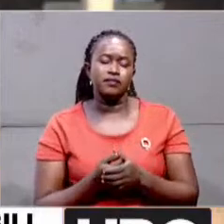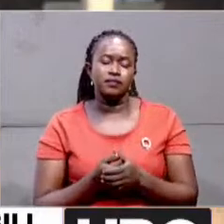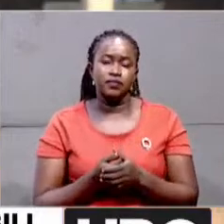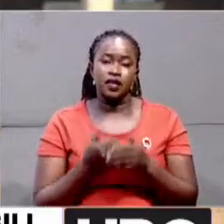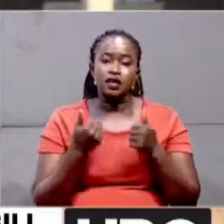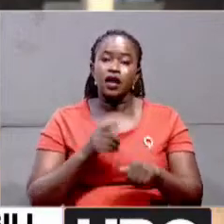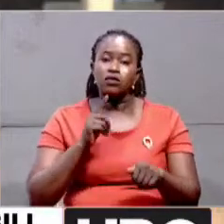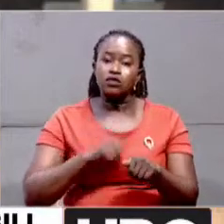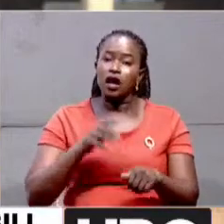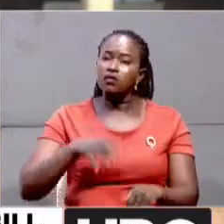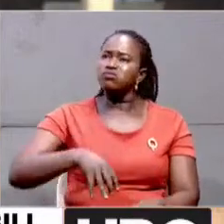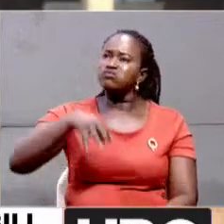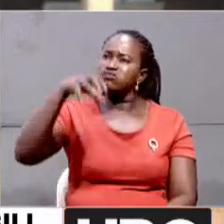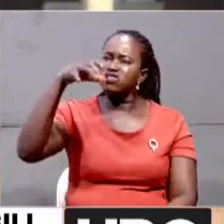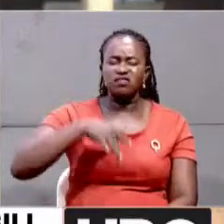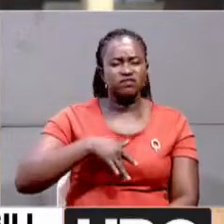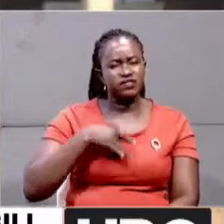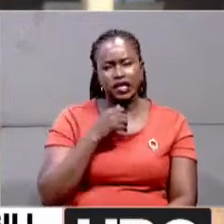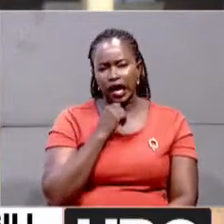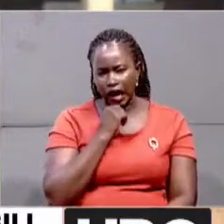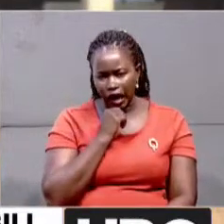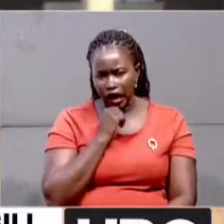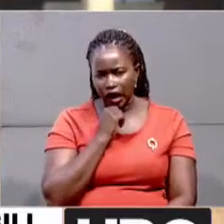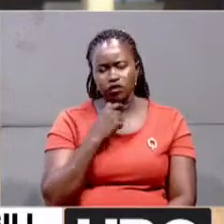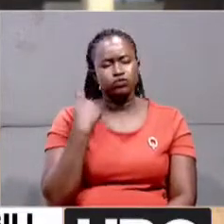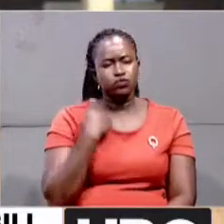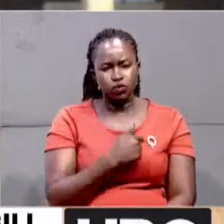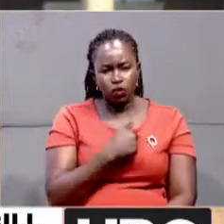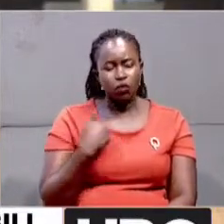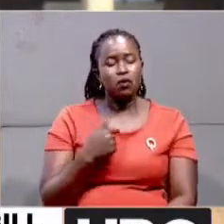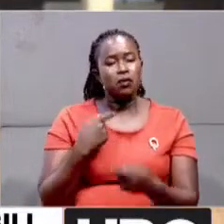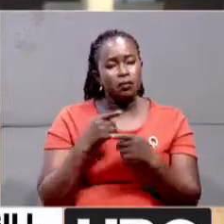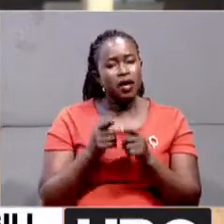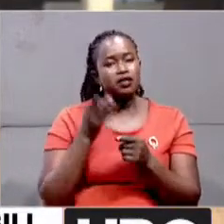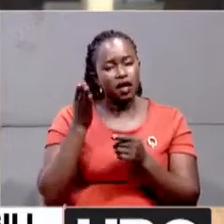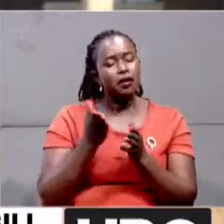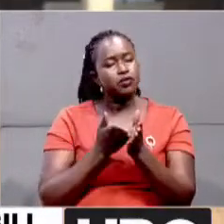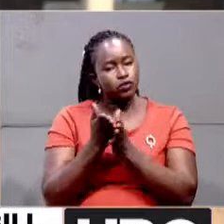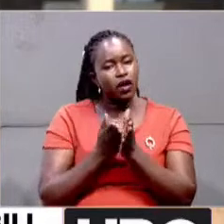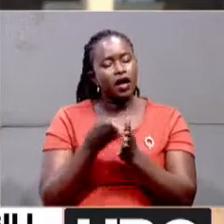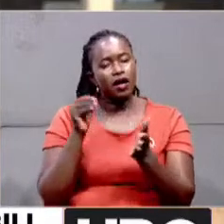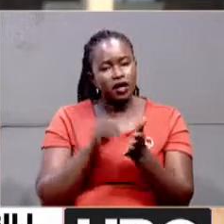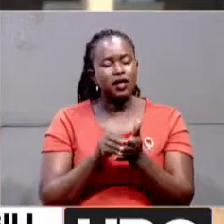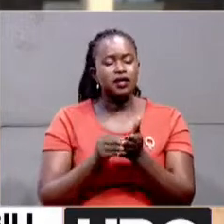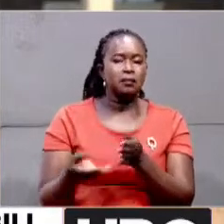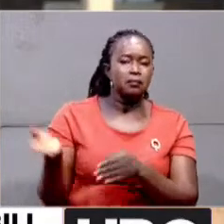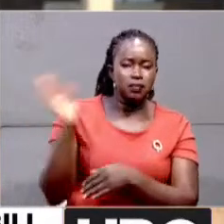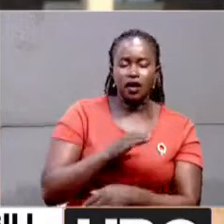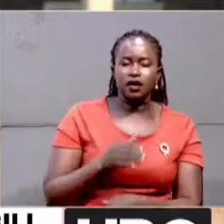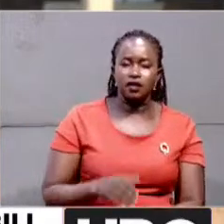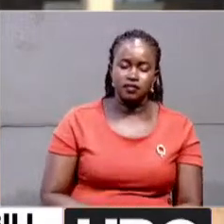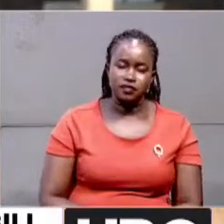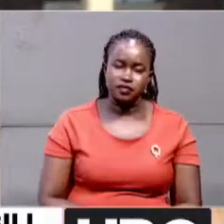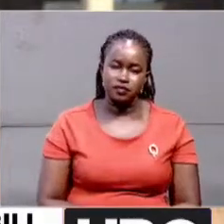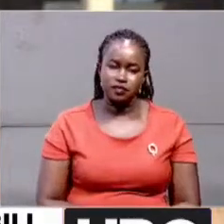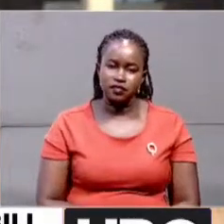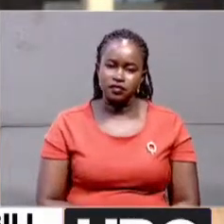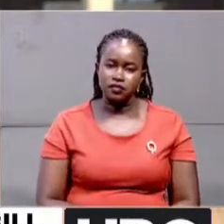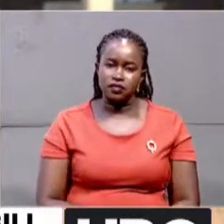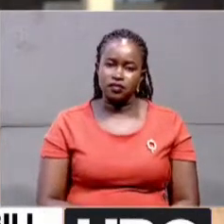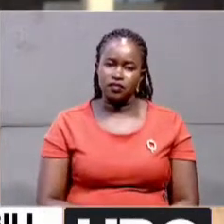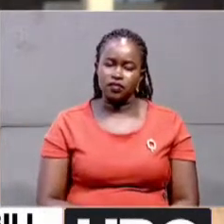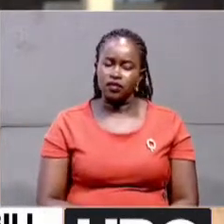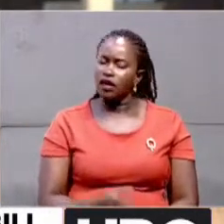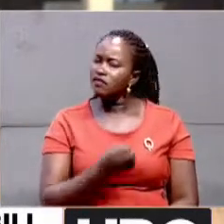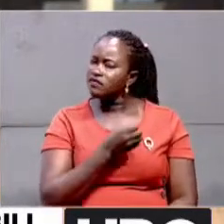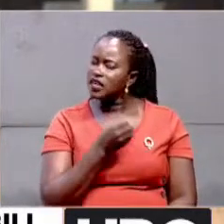they grow up, they regret their actions, and there is therapy to turn them back into what they were. How many, the figures she